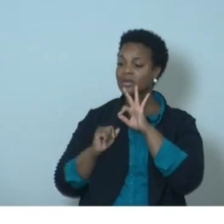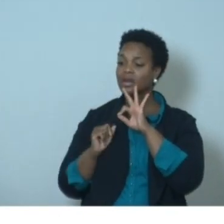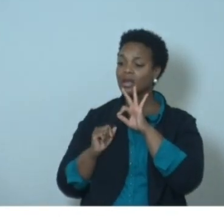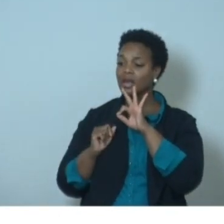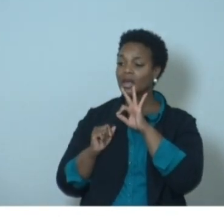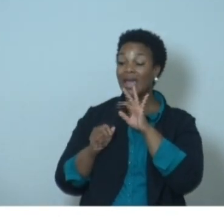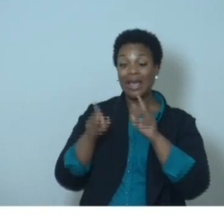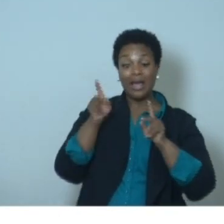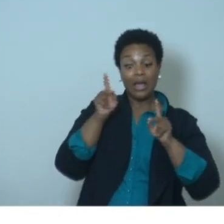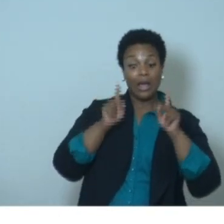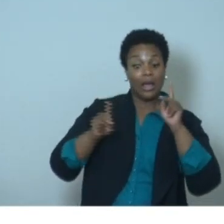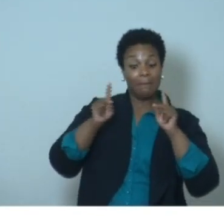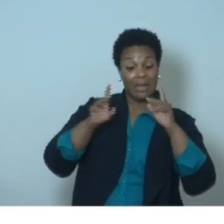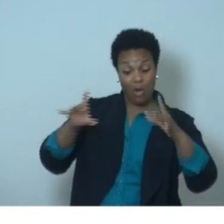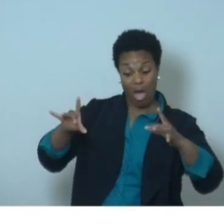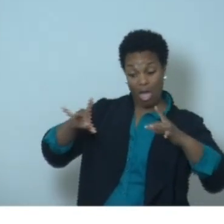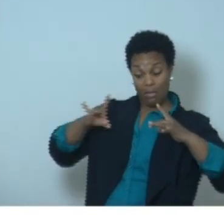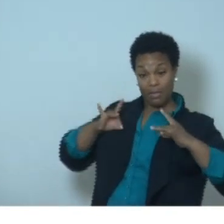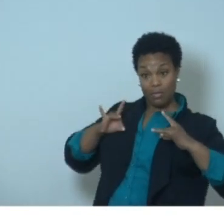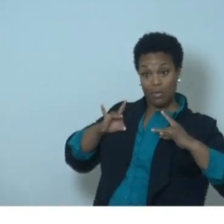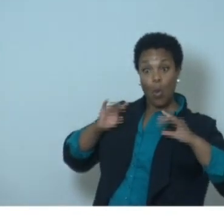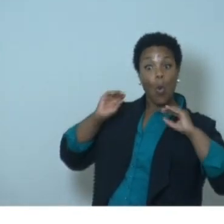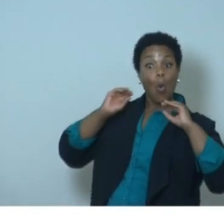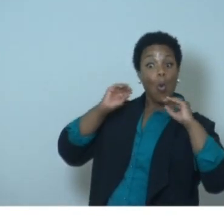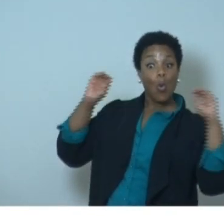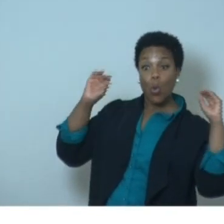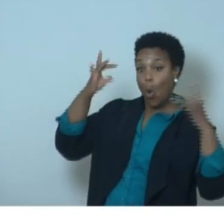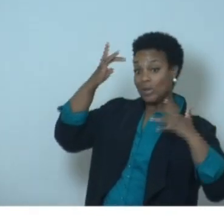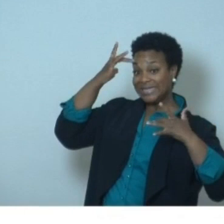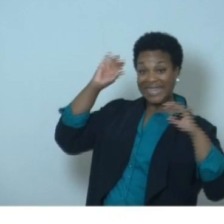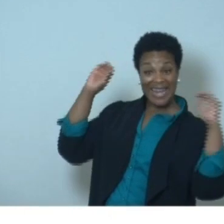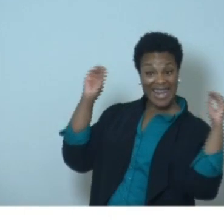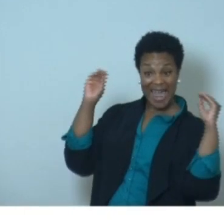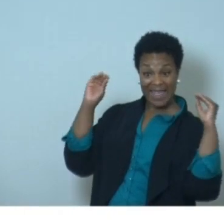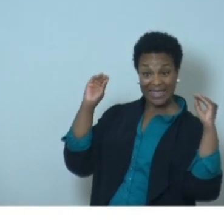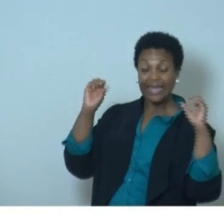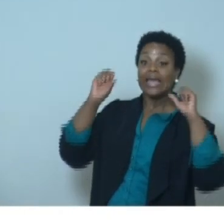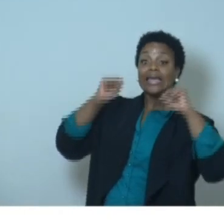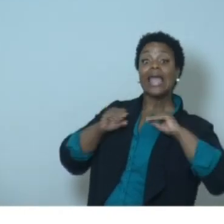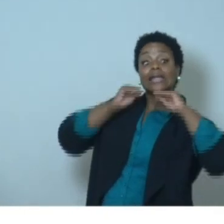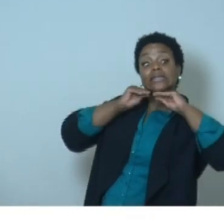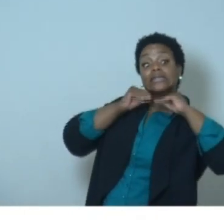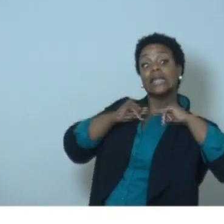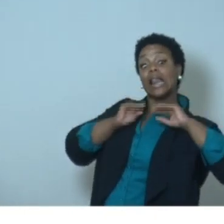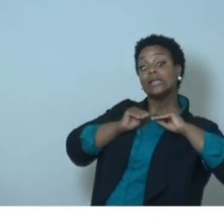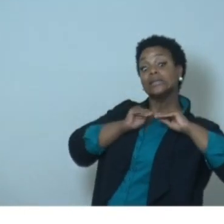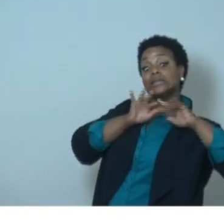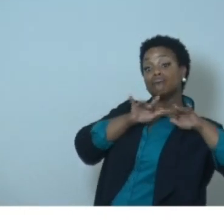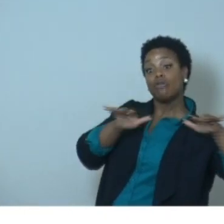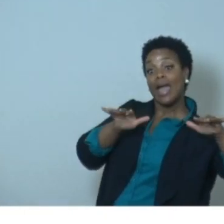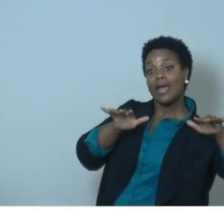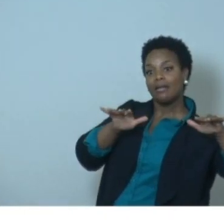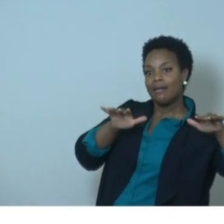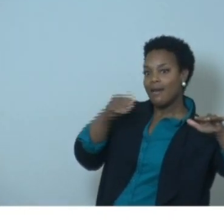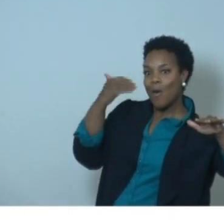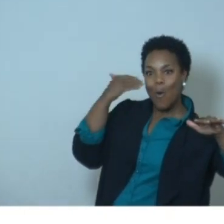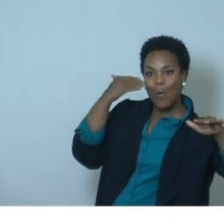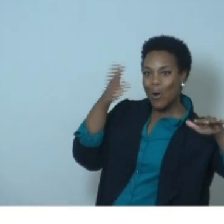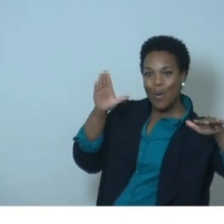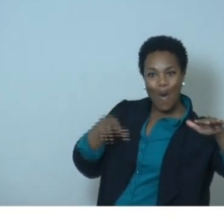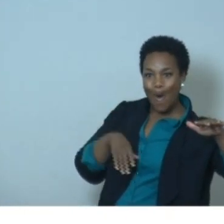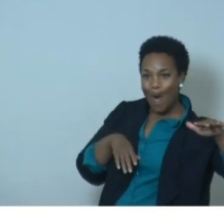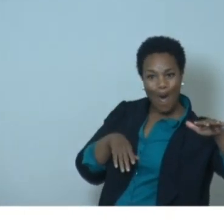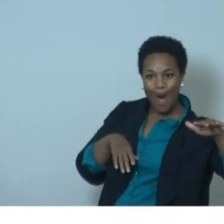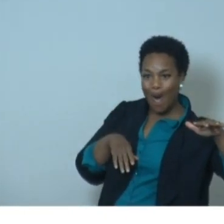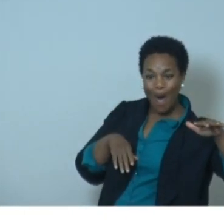asymptomatic people can spread COVID, which of course we did not know whether they could or not back in March when we